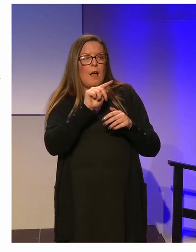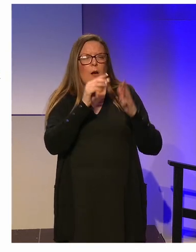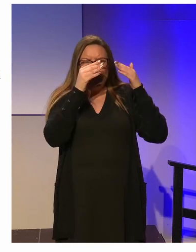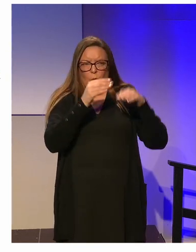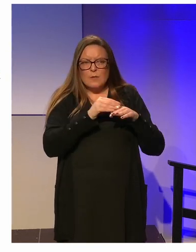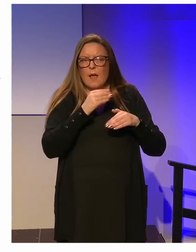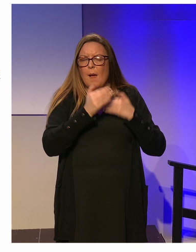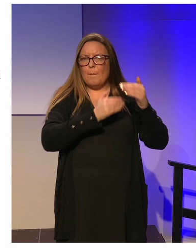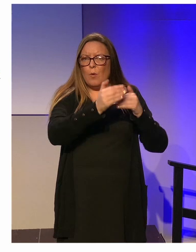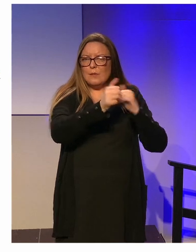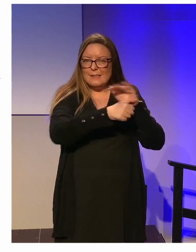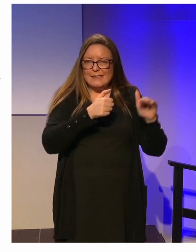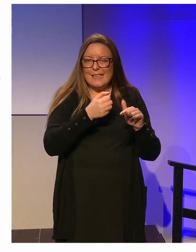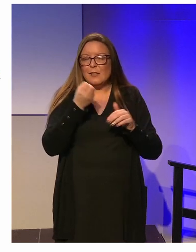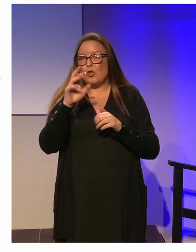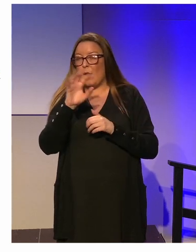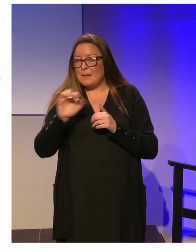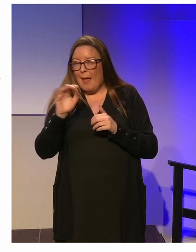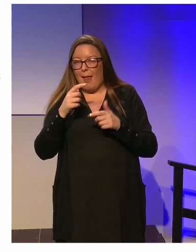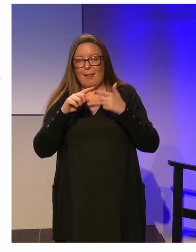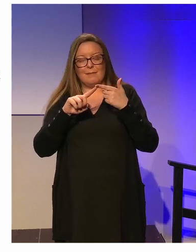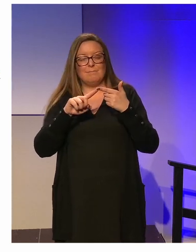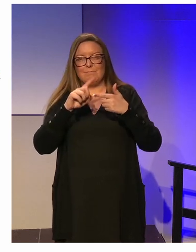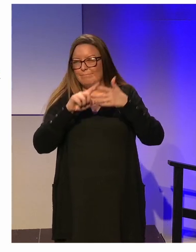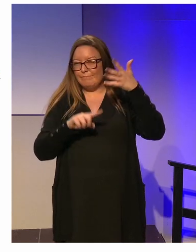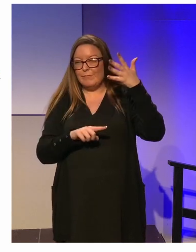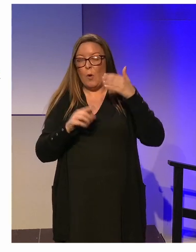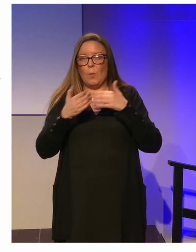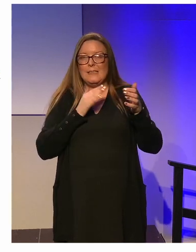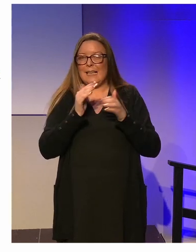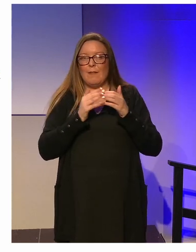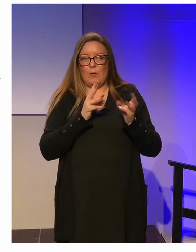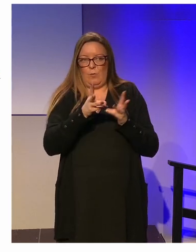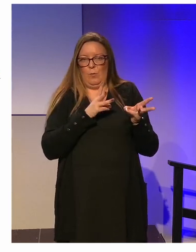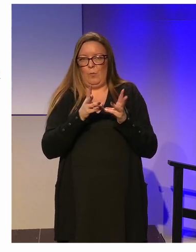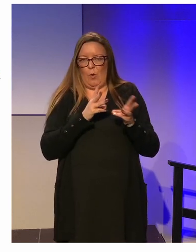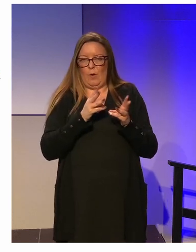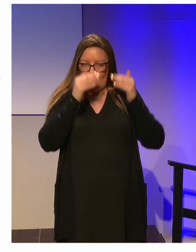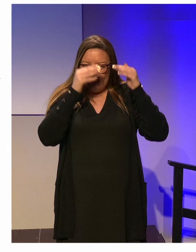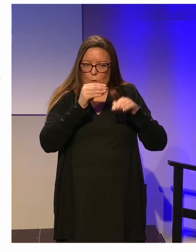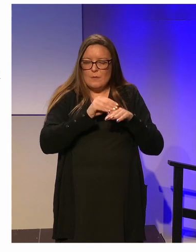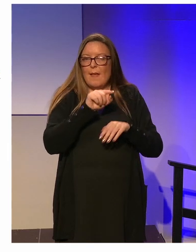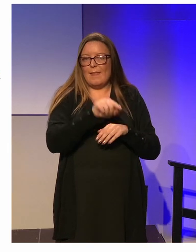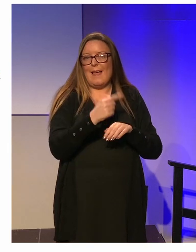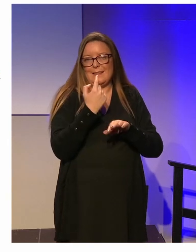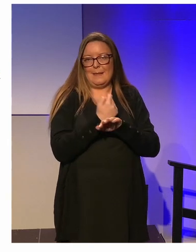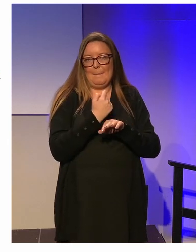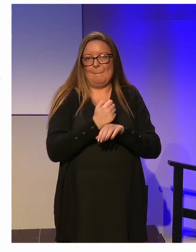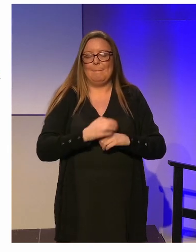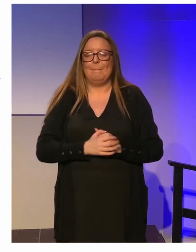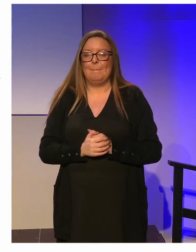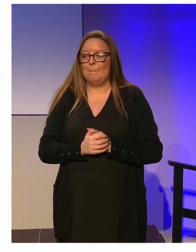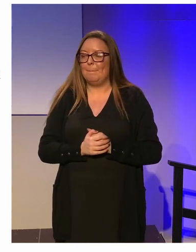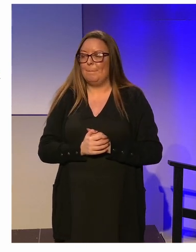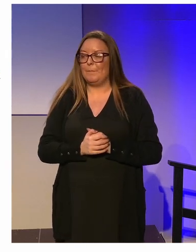or on phonics or on spelling or whatever else piece of work that they're focusing on depending on the student support file. And